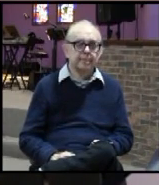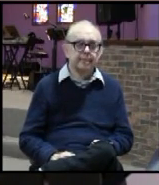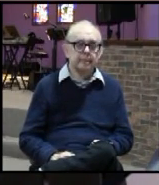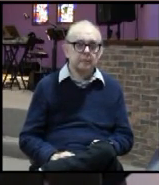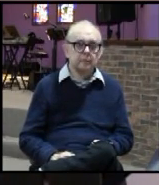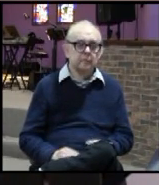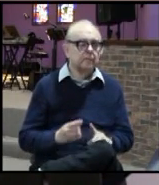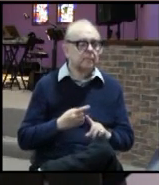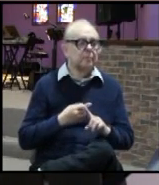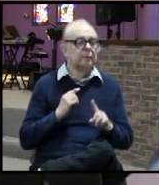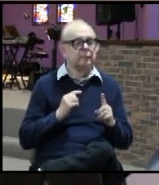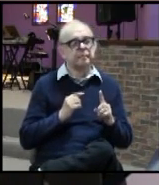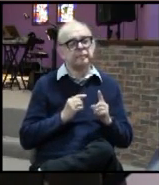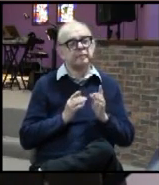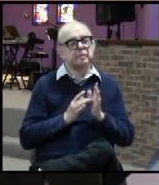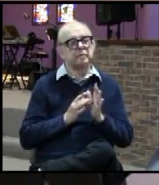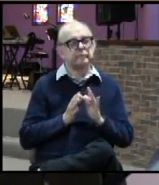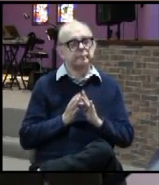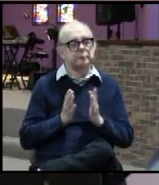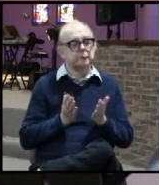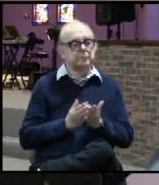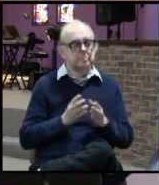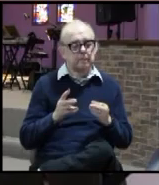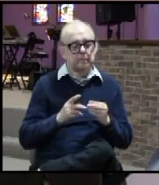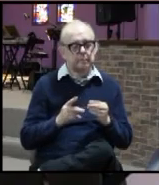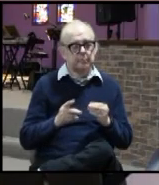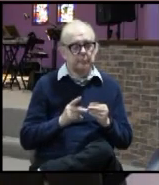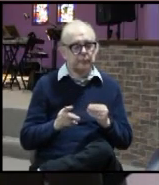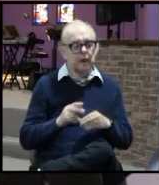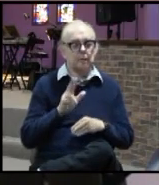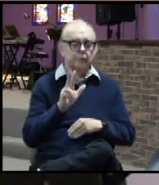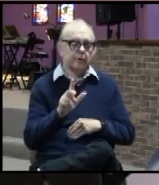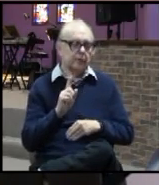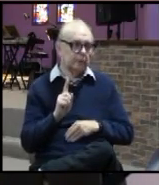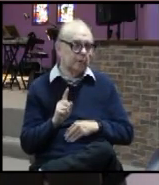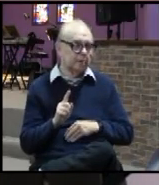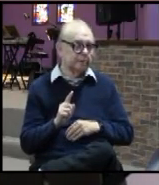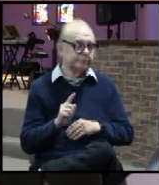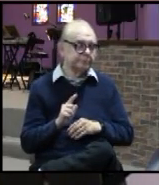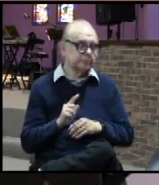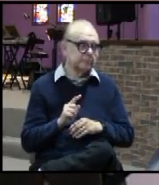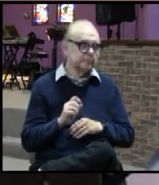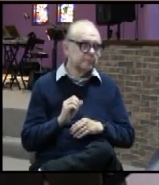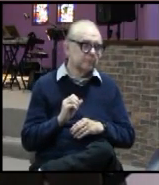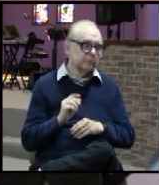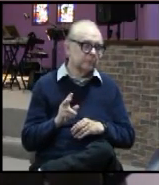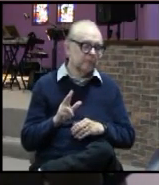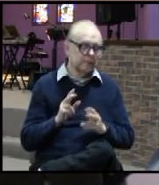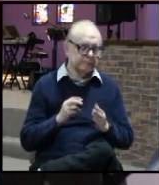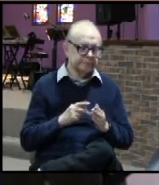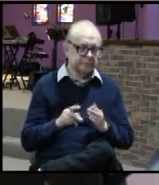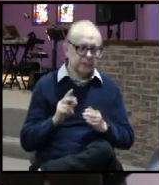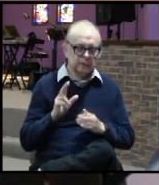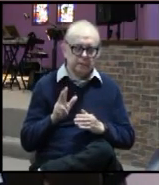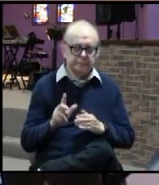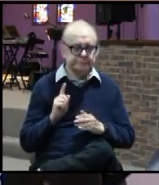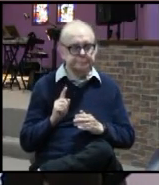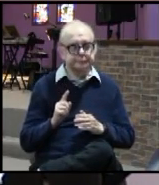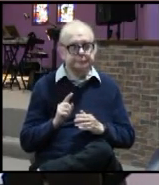It comes out of the Bible, out of Psalms 31. Okay? In Psalms 31,